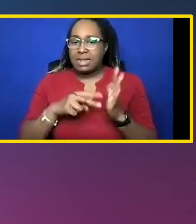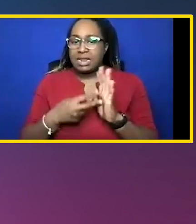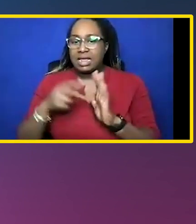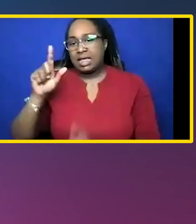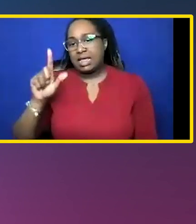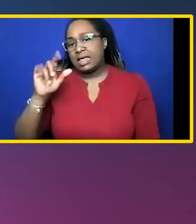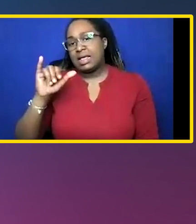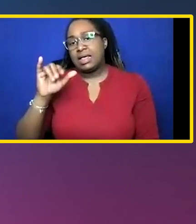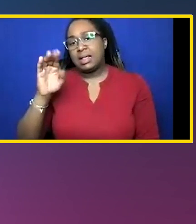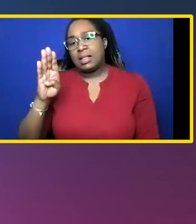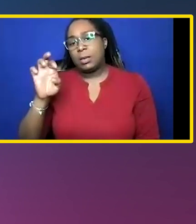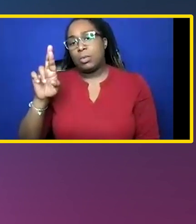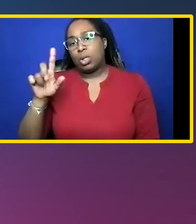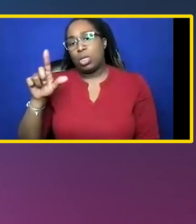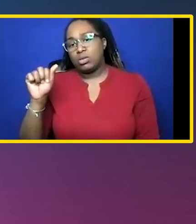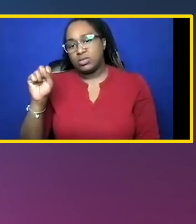which,